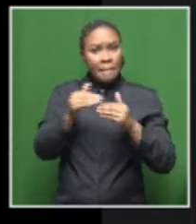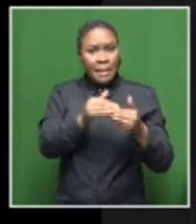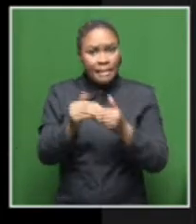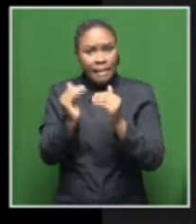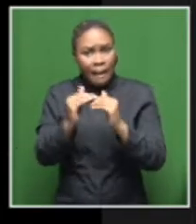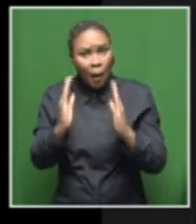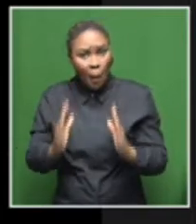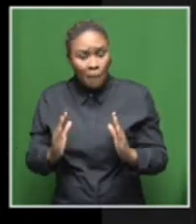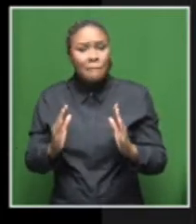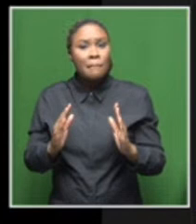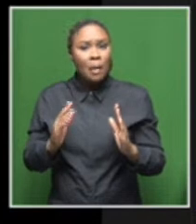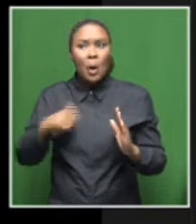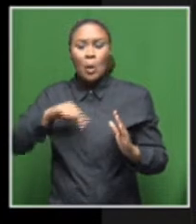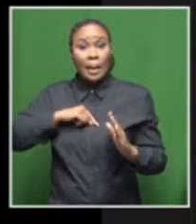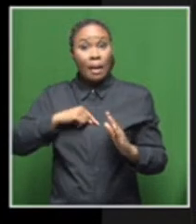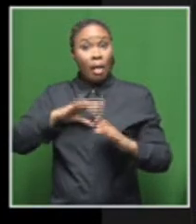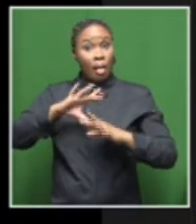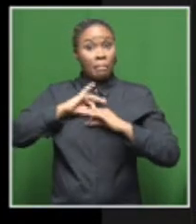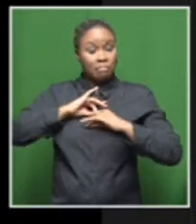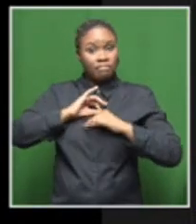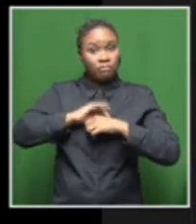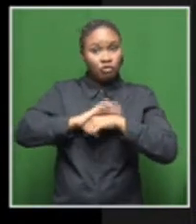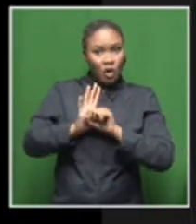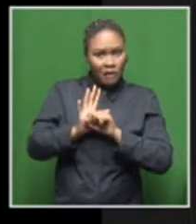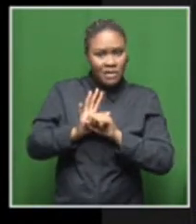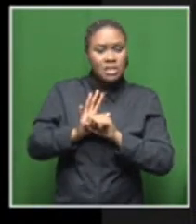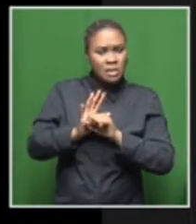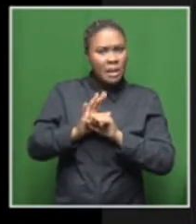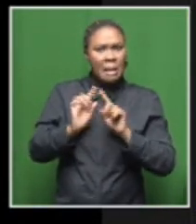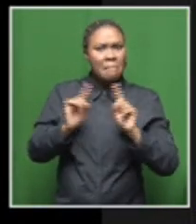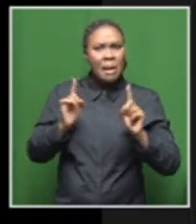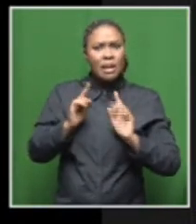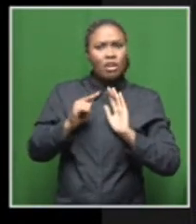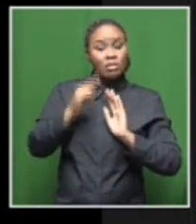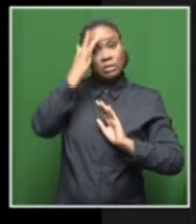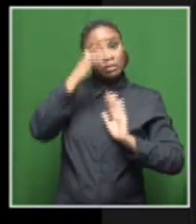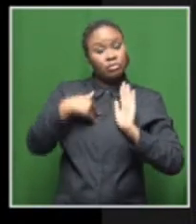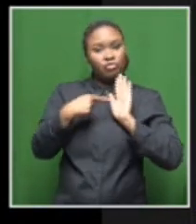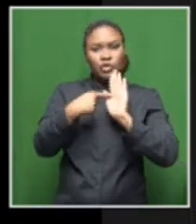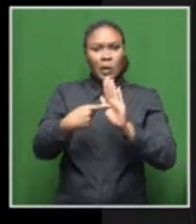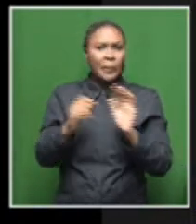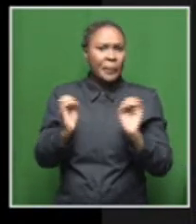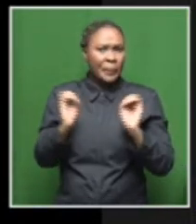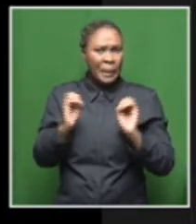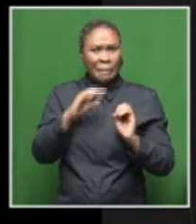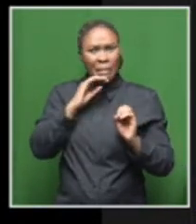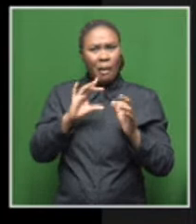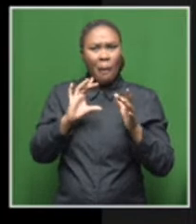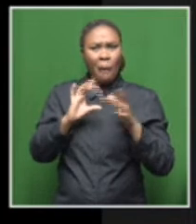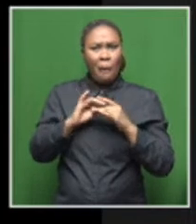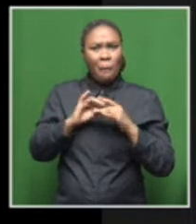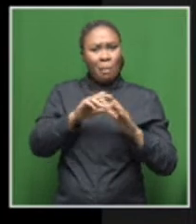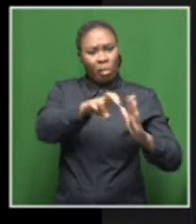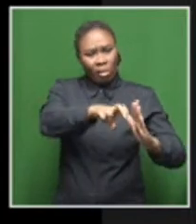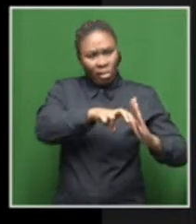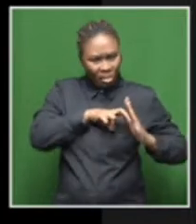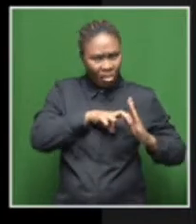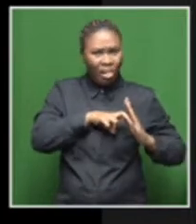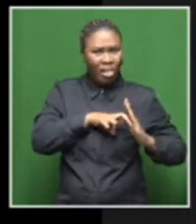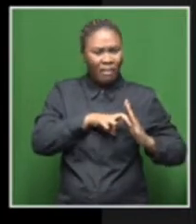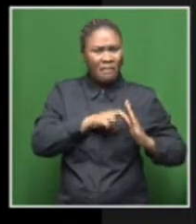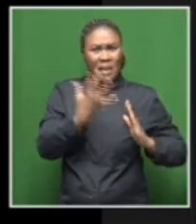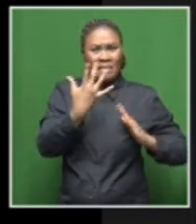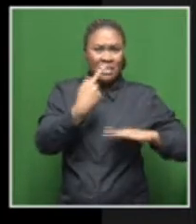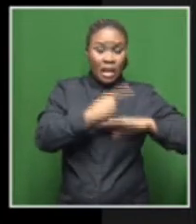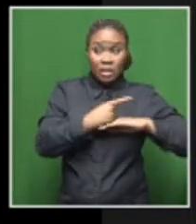from workplace for 5 days from the date of the test? Majority of these workers cannot work from home, and